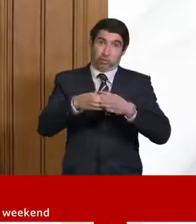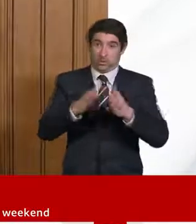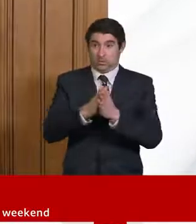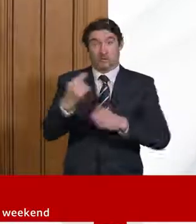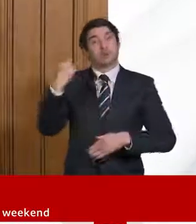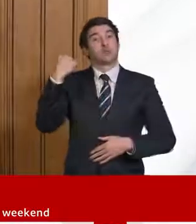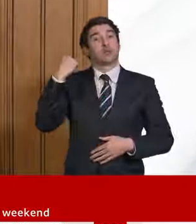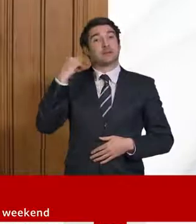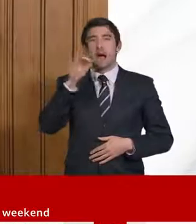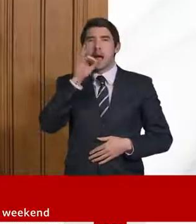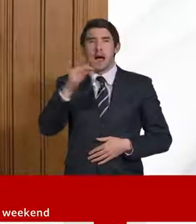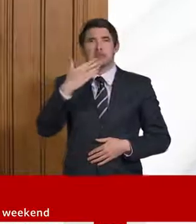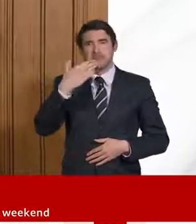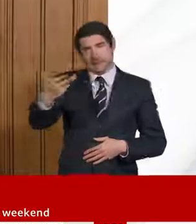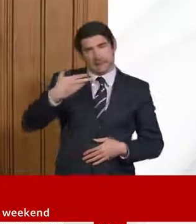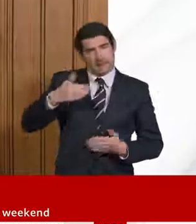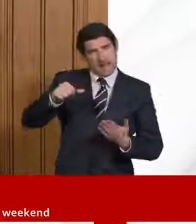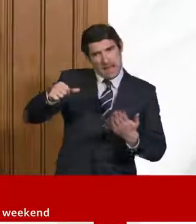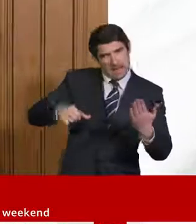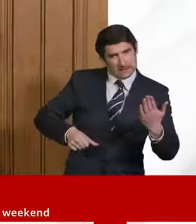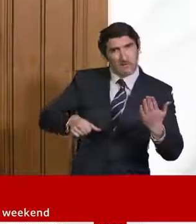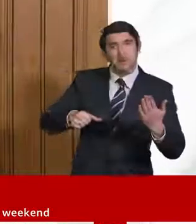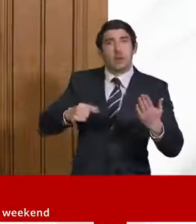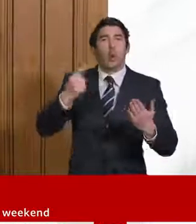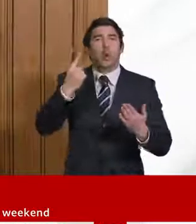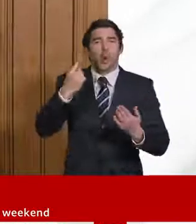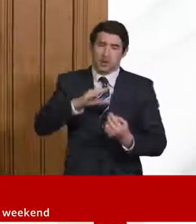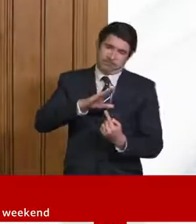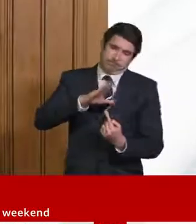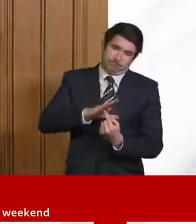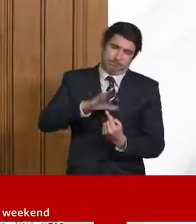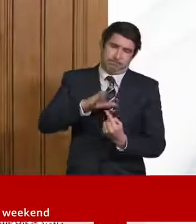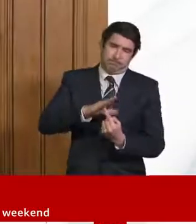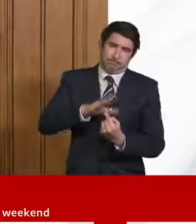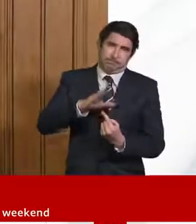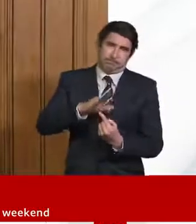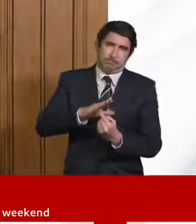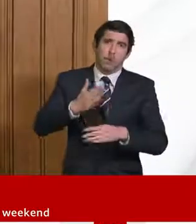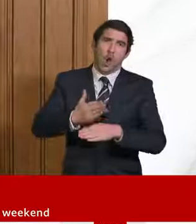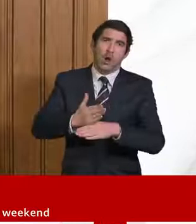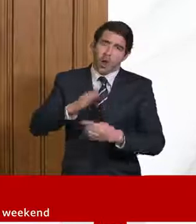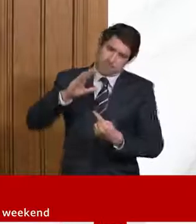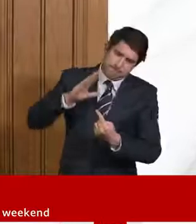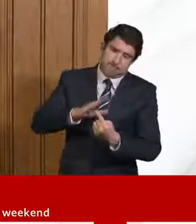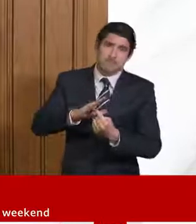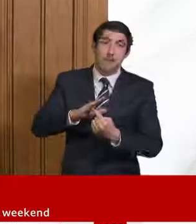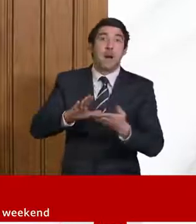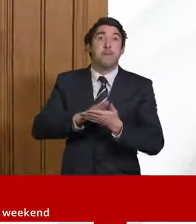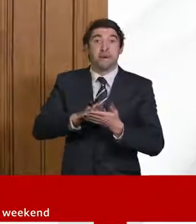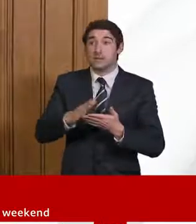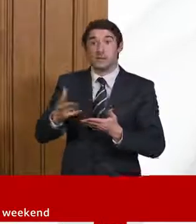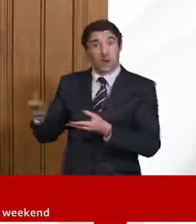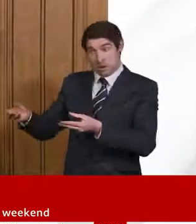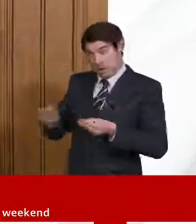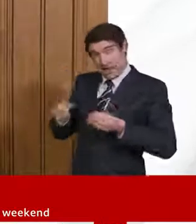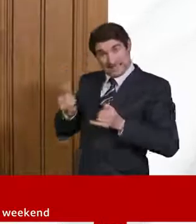that are most key and that they would want to test first, or the households that they would want to test. And they are already doing that, and we are beginning